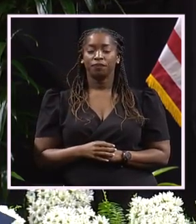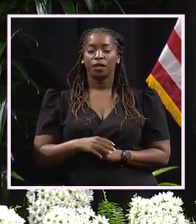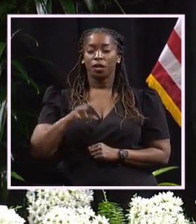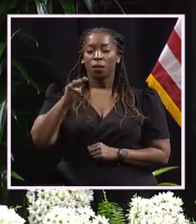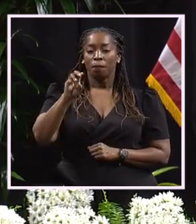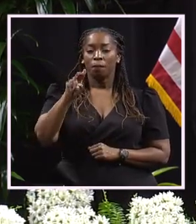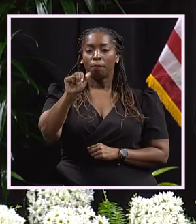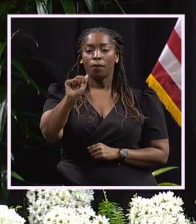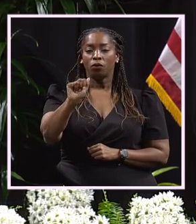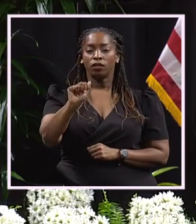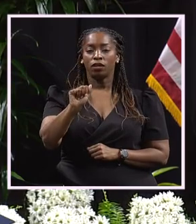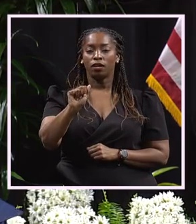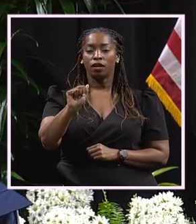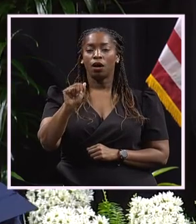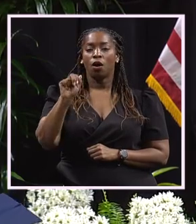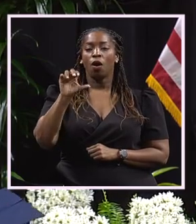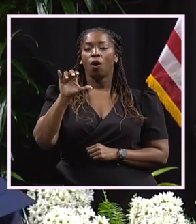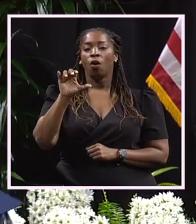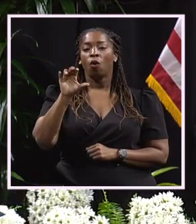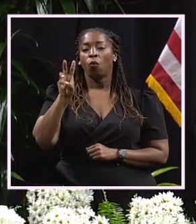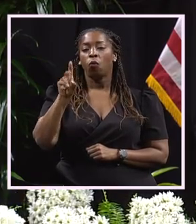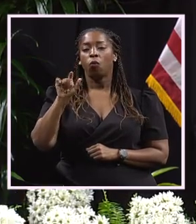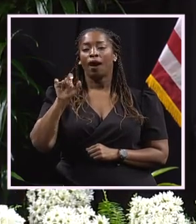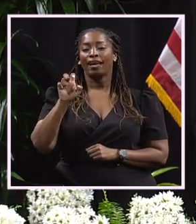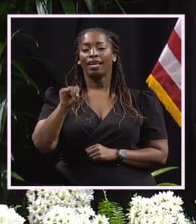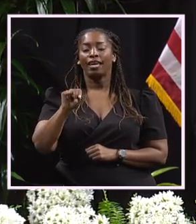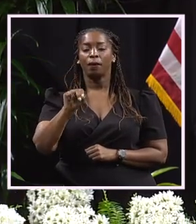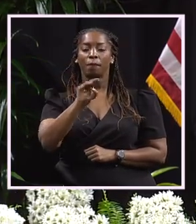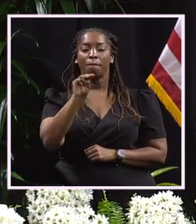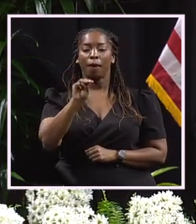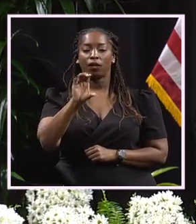Mona Al Hakim, magna cum laude.